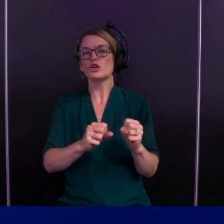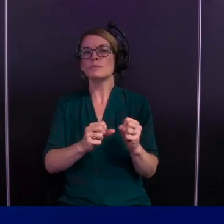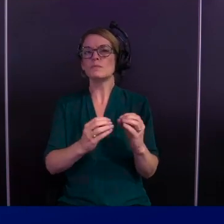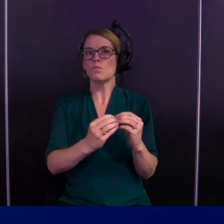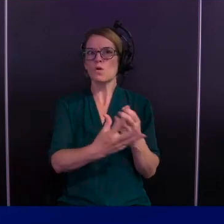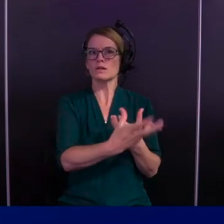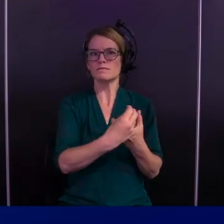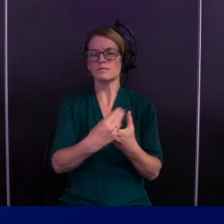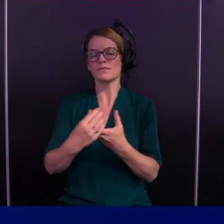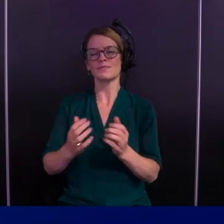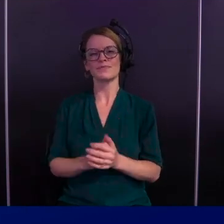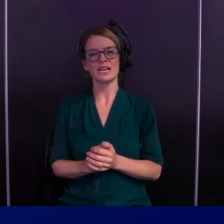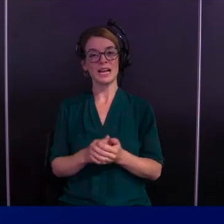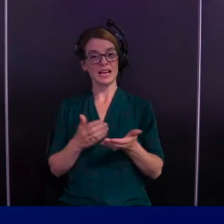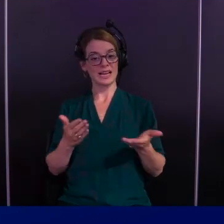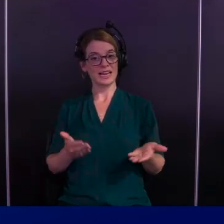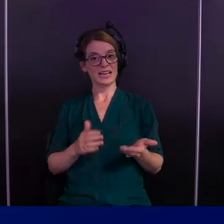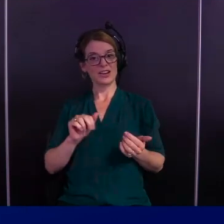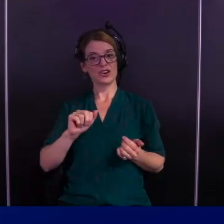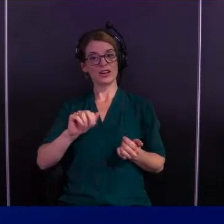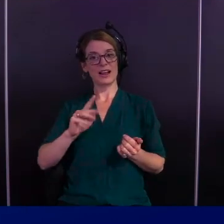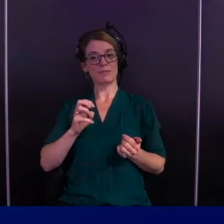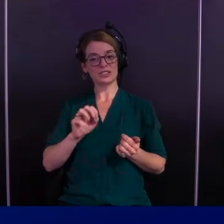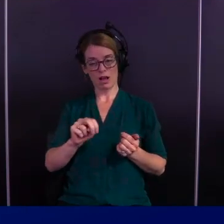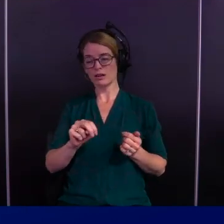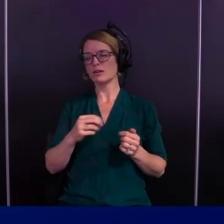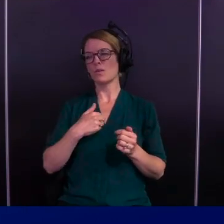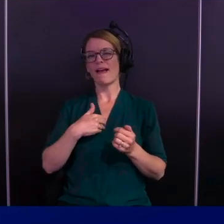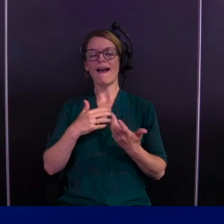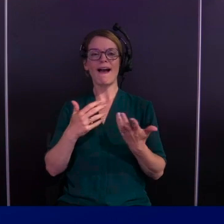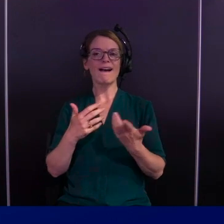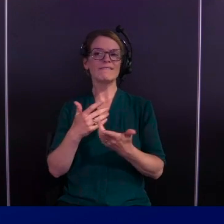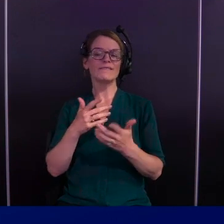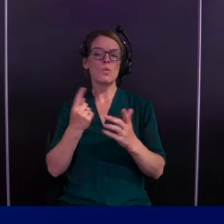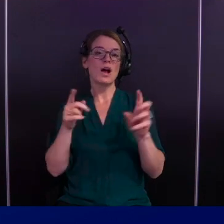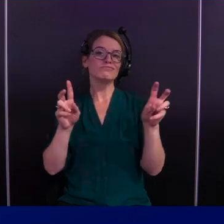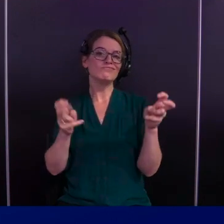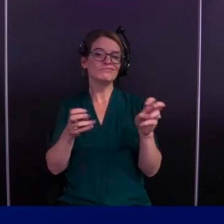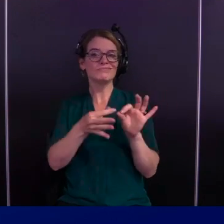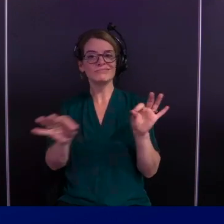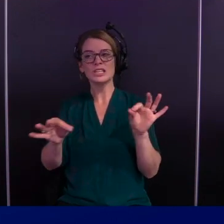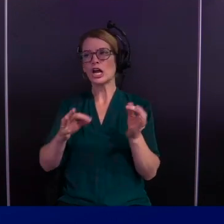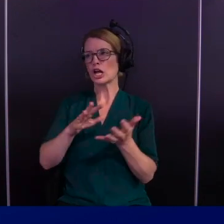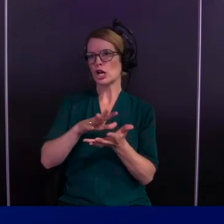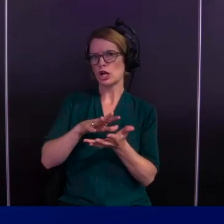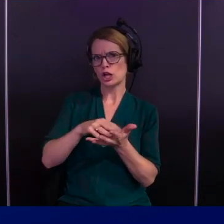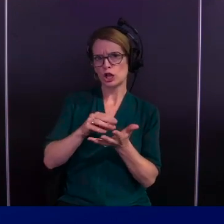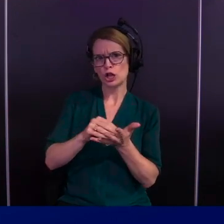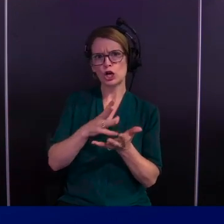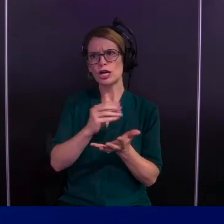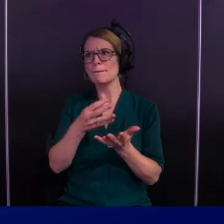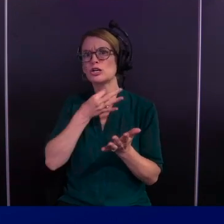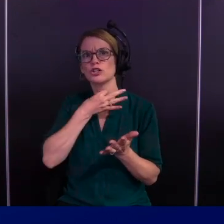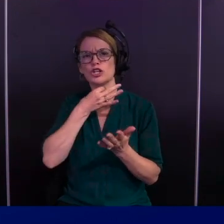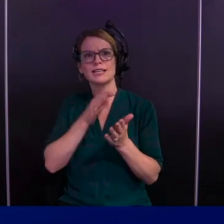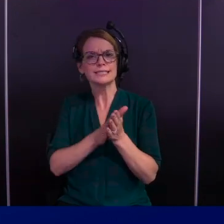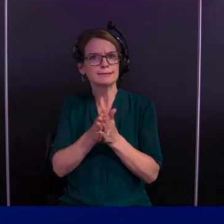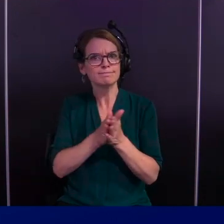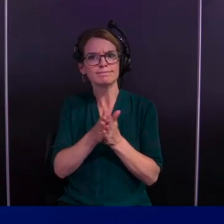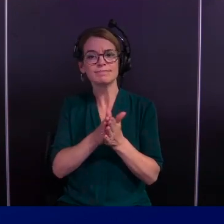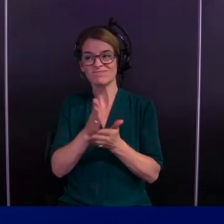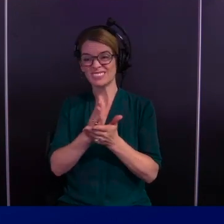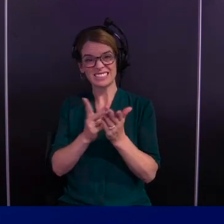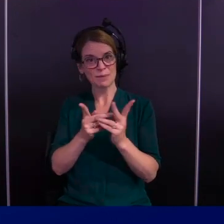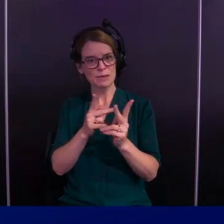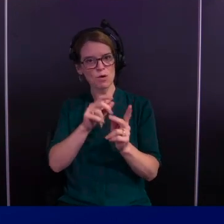we have Learn and Be Curious. So looking for people who are interested in learning, that are looking around corners and diving deep into security so